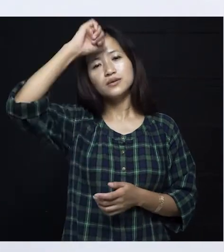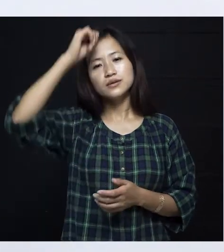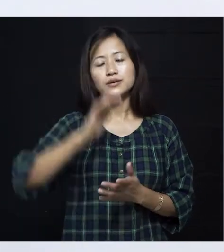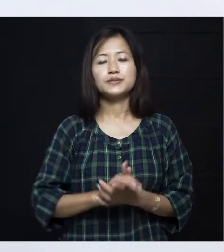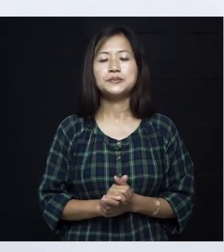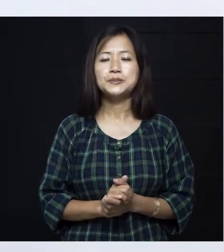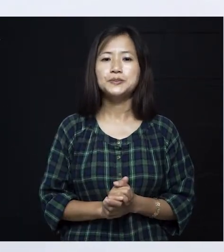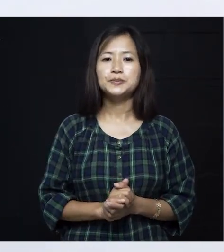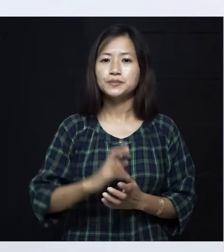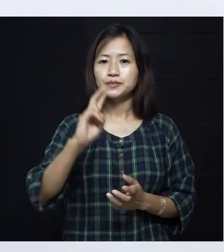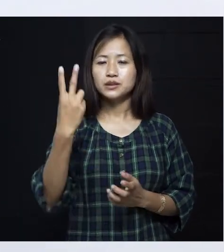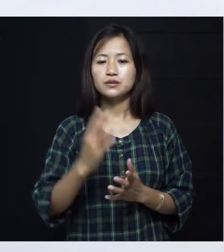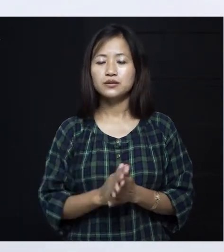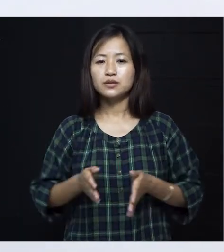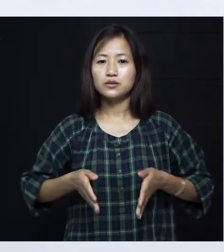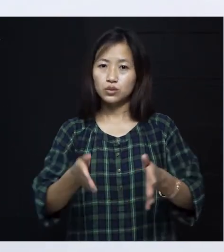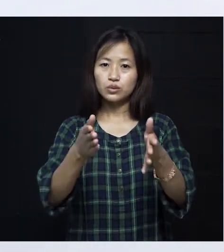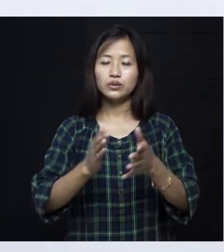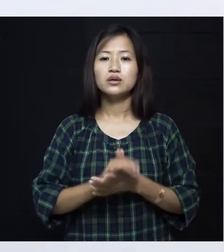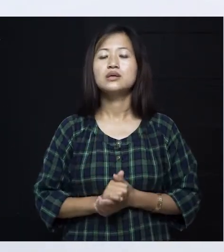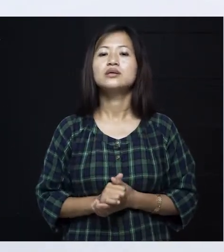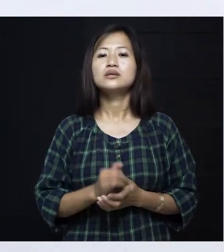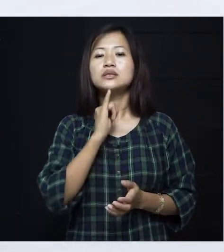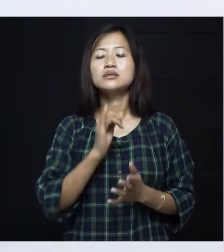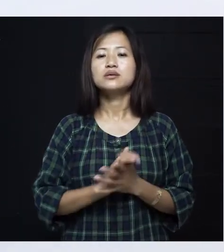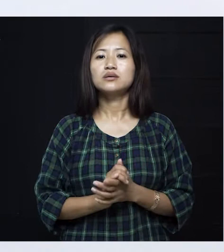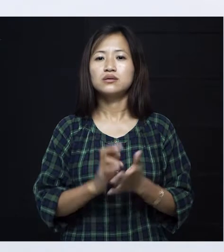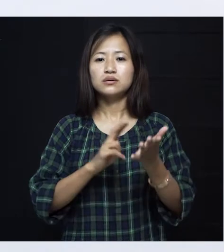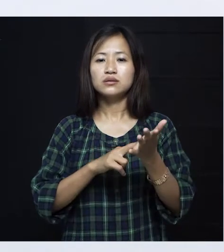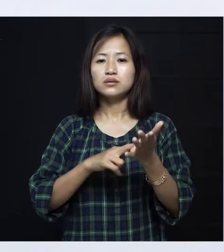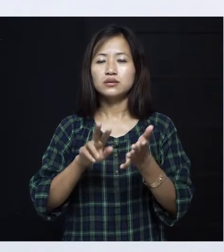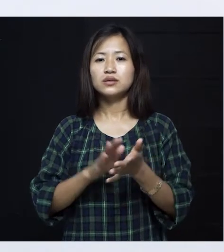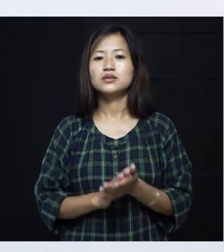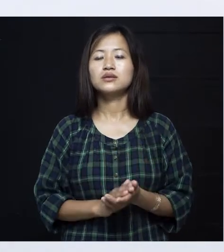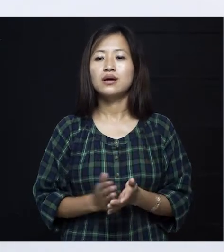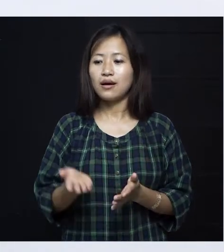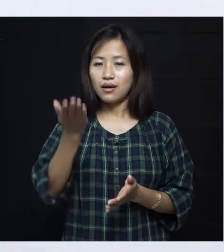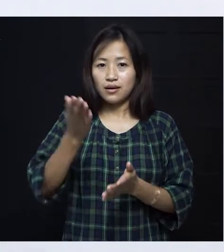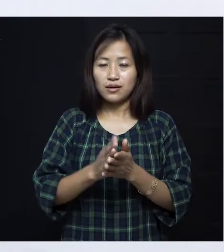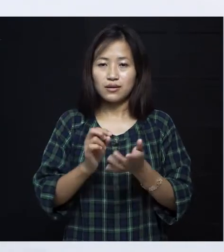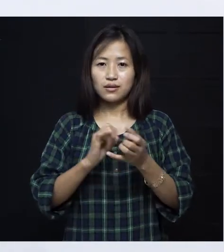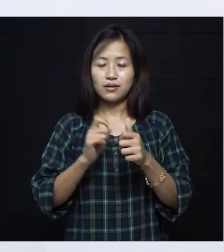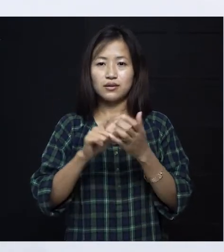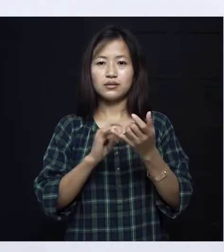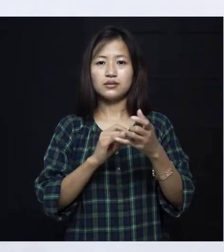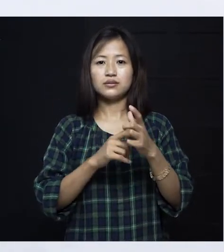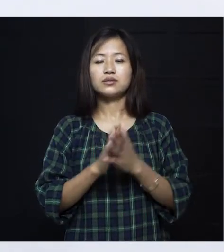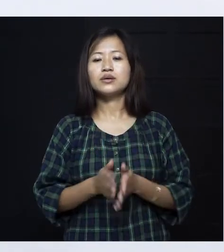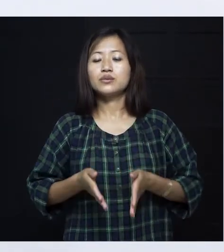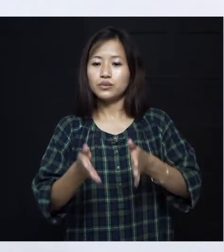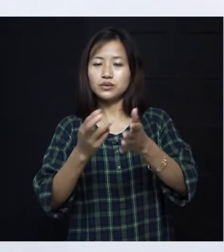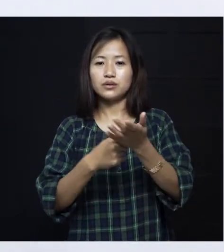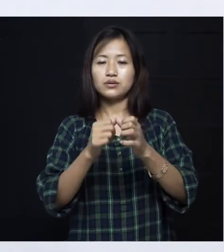first one. Then the second roadway is, we call it as the national highways. Okay, the national